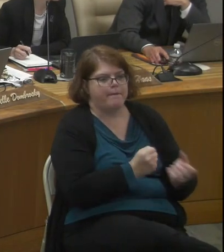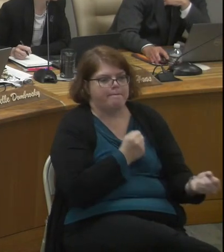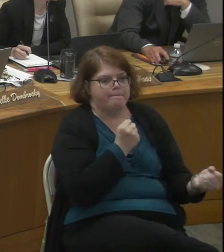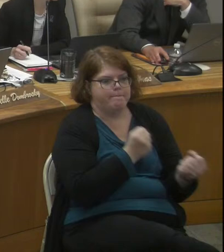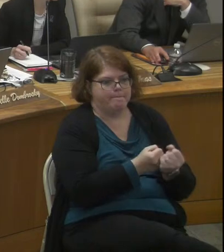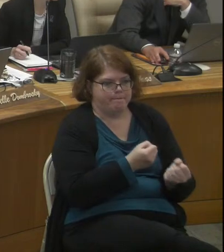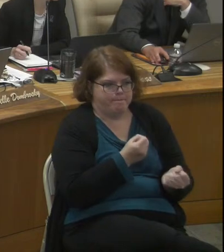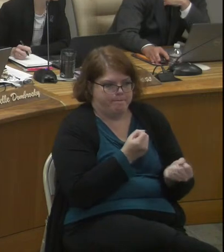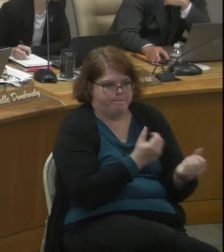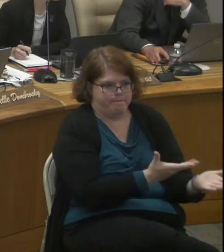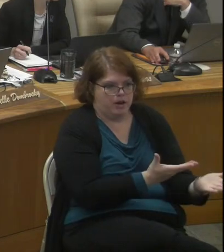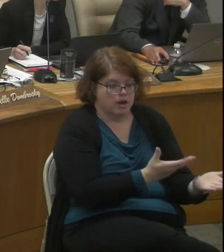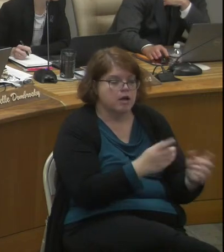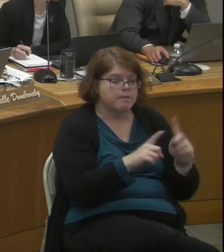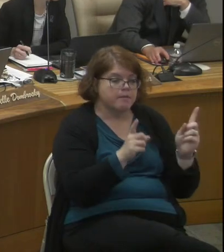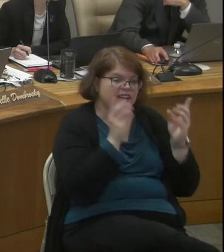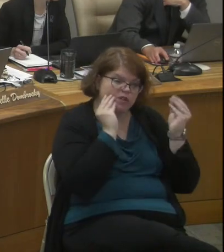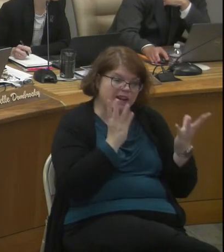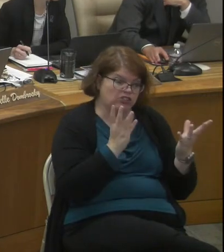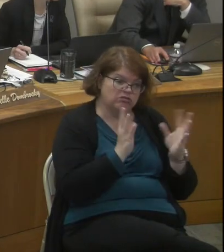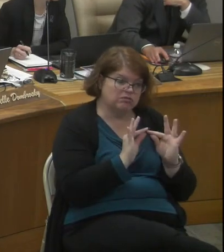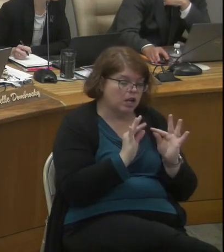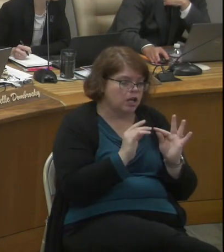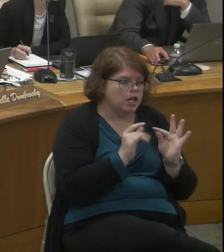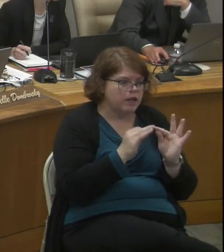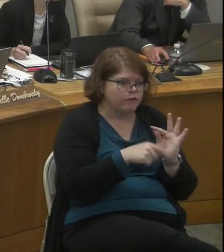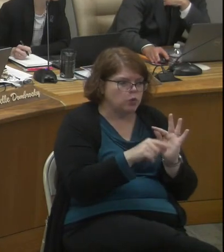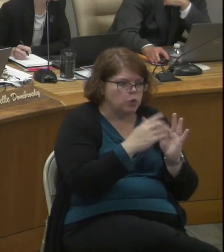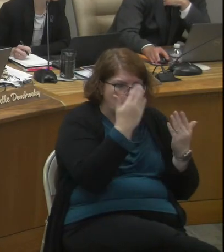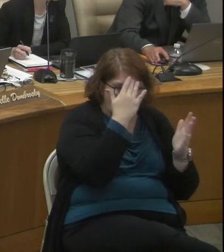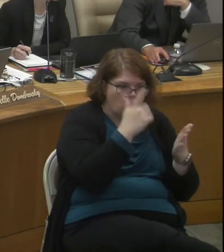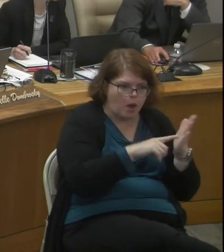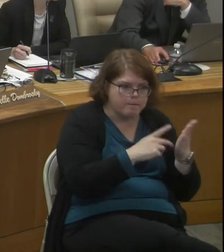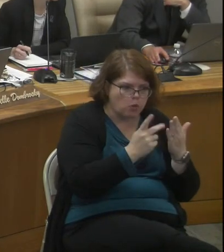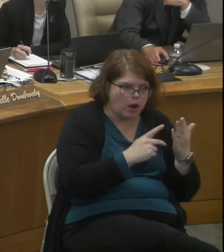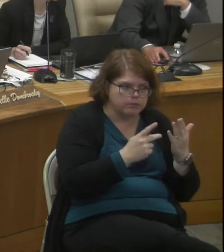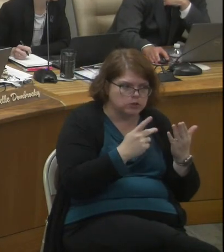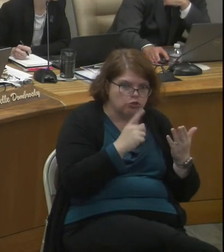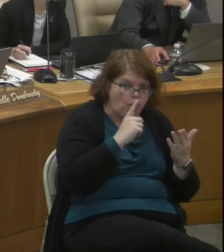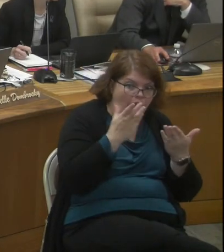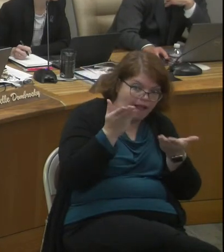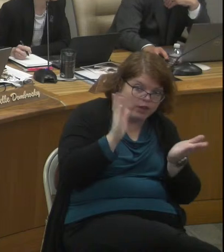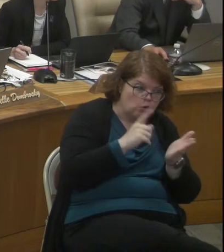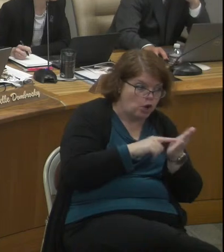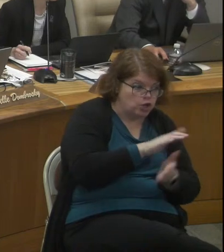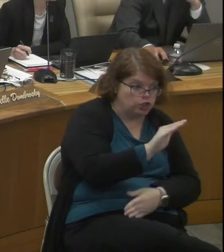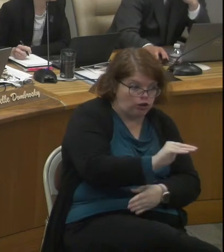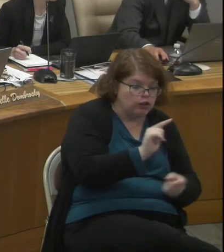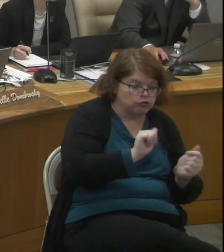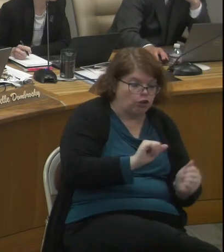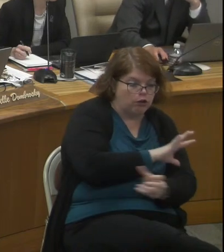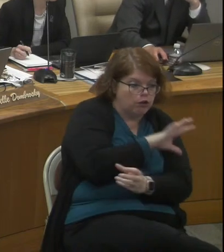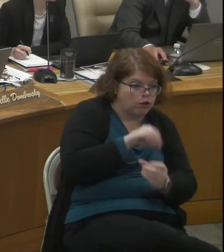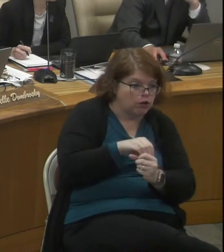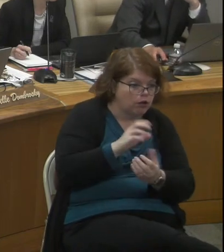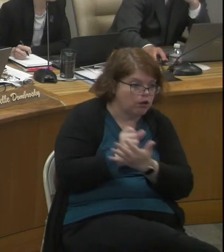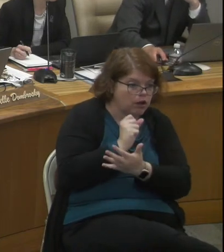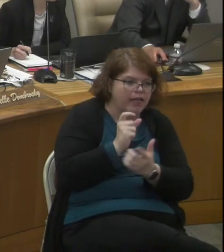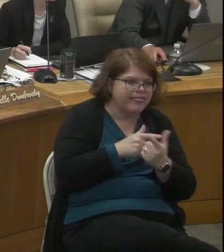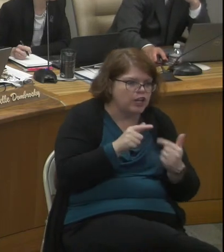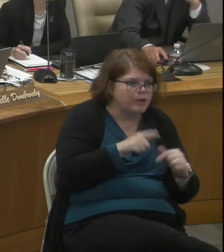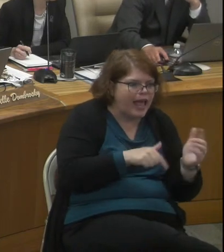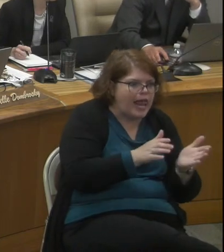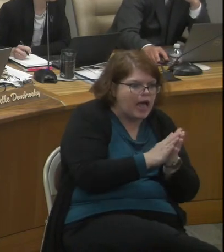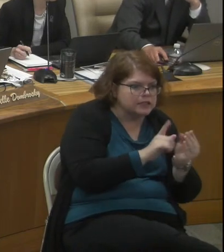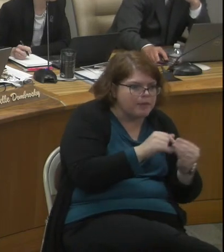information is really crazy if you don't know what programs exist or what your child could be a part of then you're not going to be able to ask for that